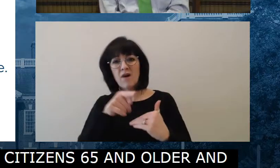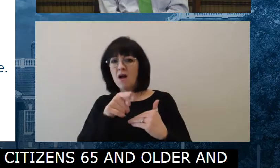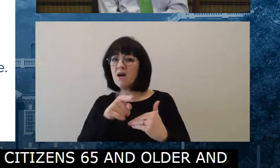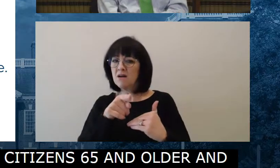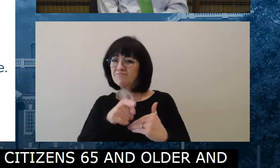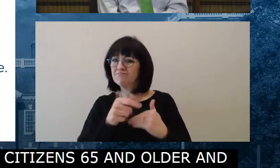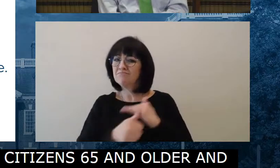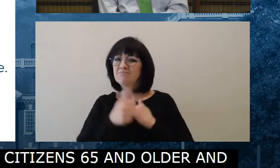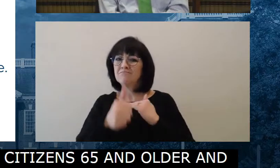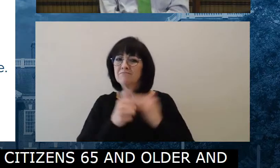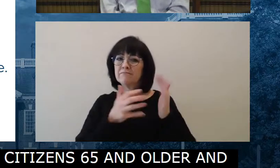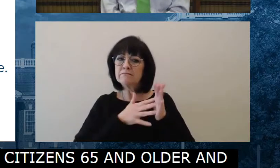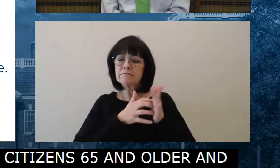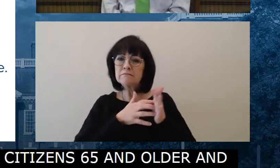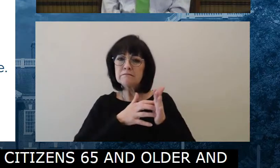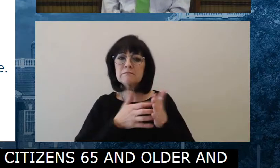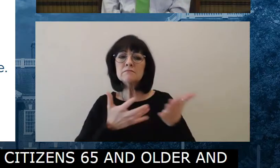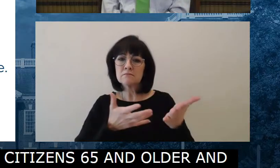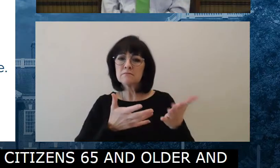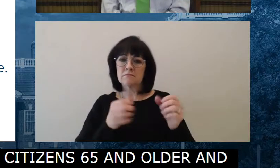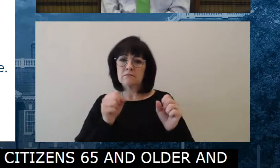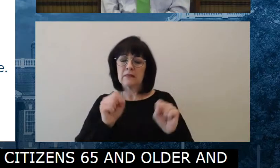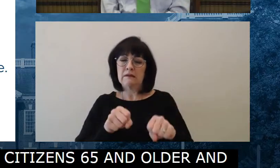progress with frontline and essential